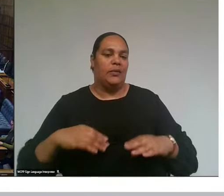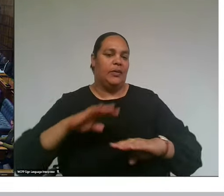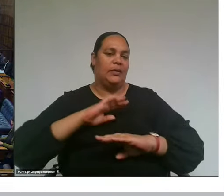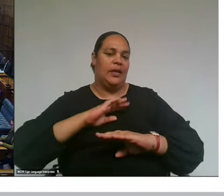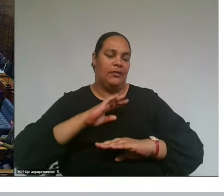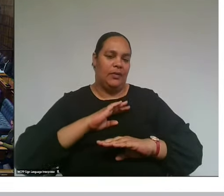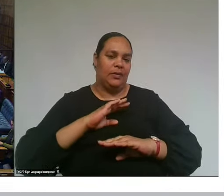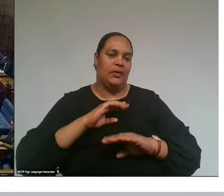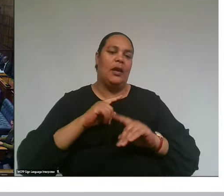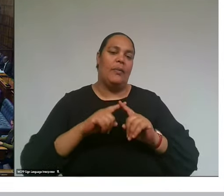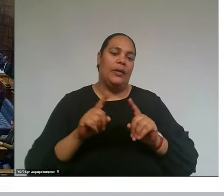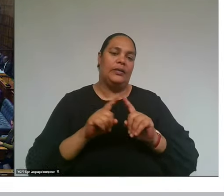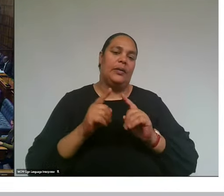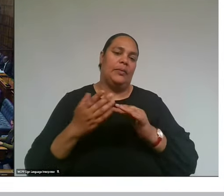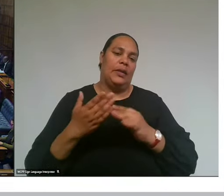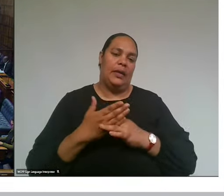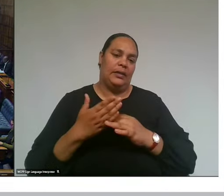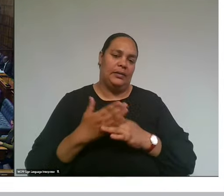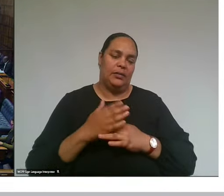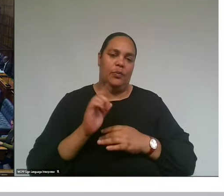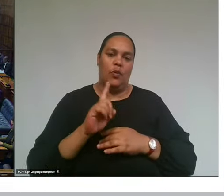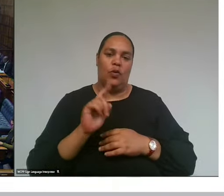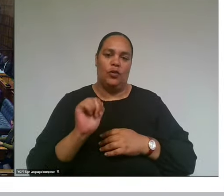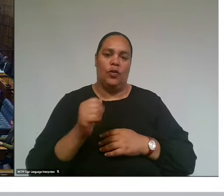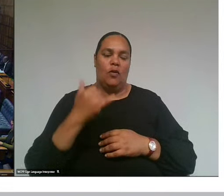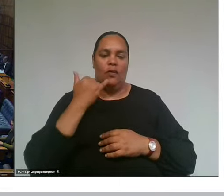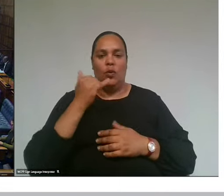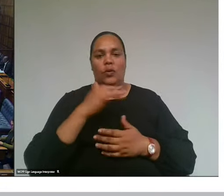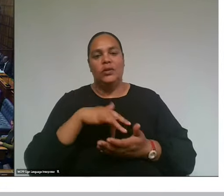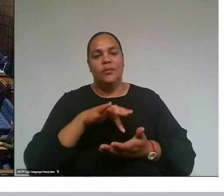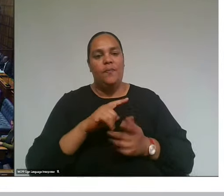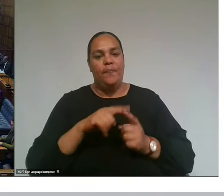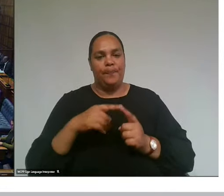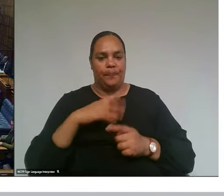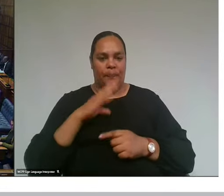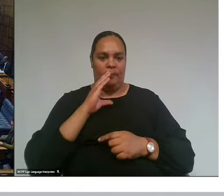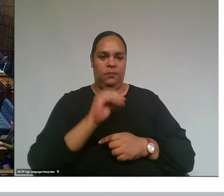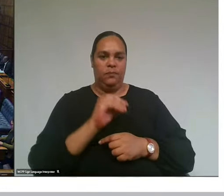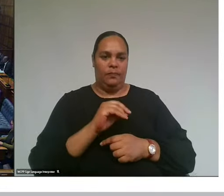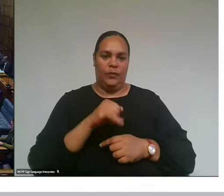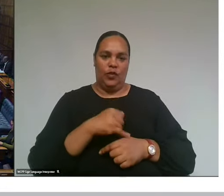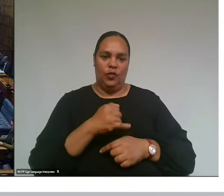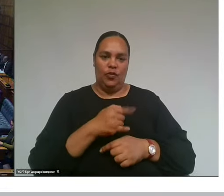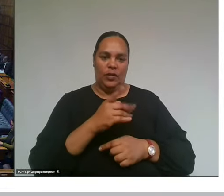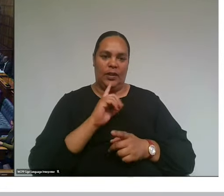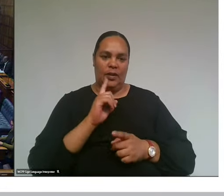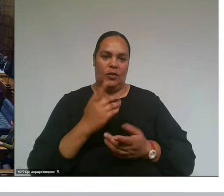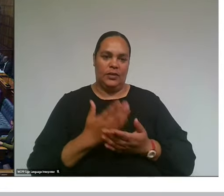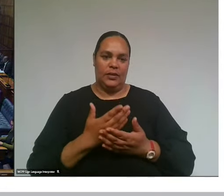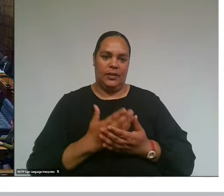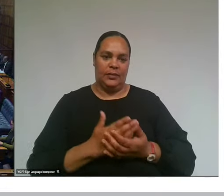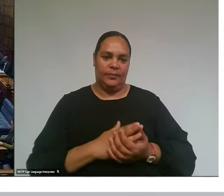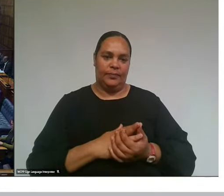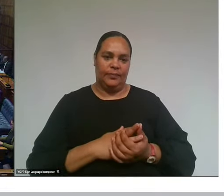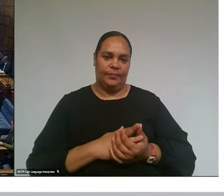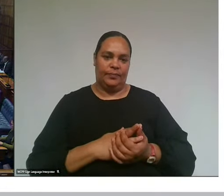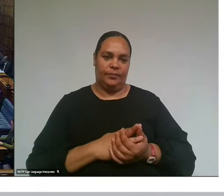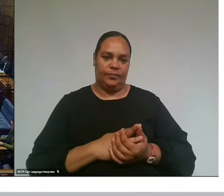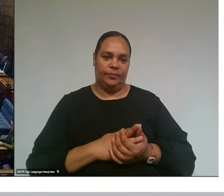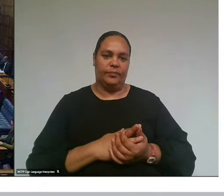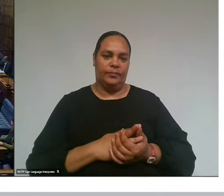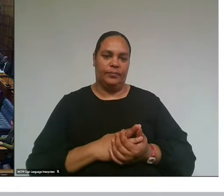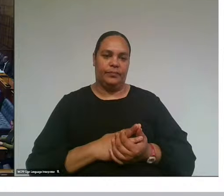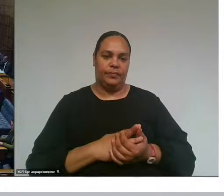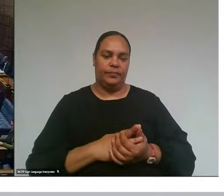rates and also the accessibility of the call center I could ask maybe John to answer that one yeah thank